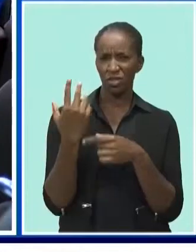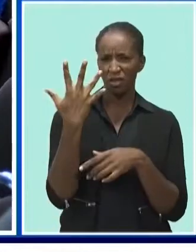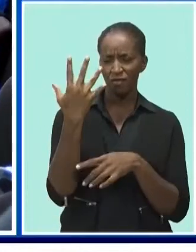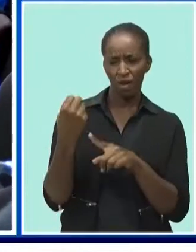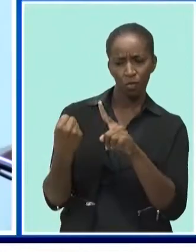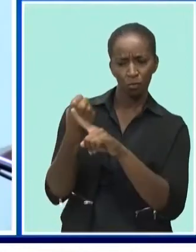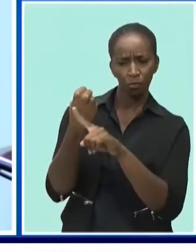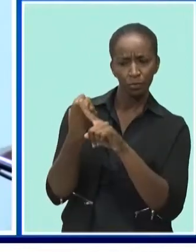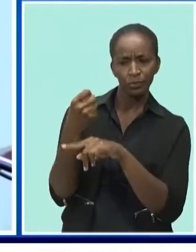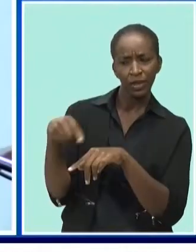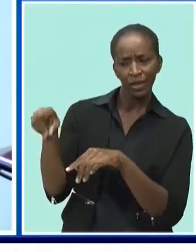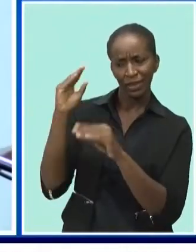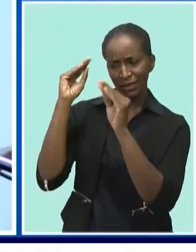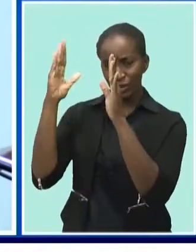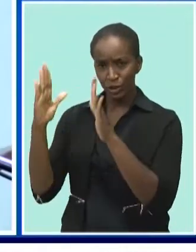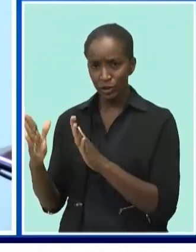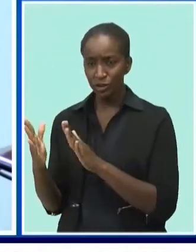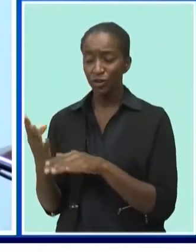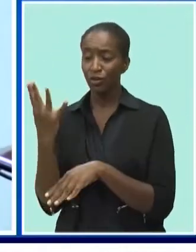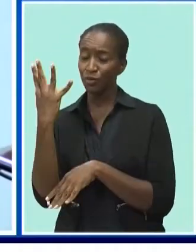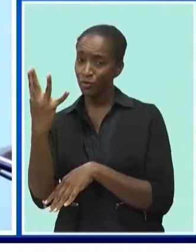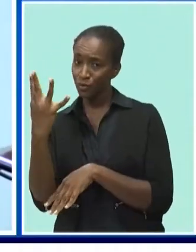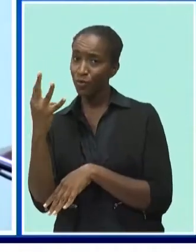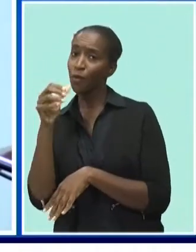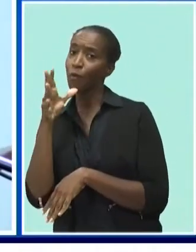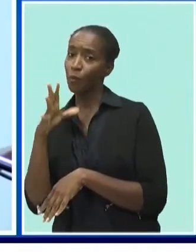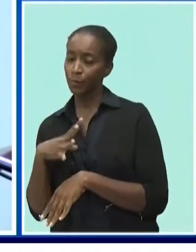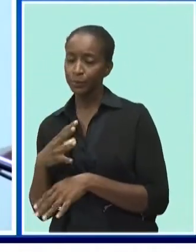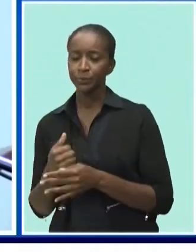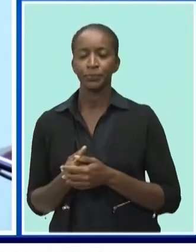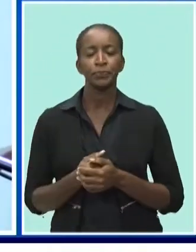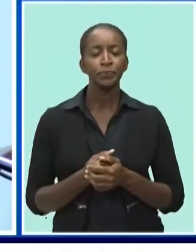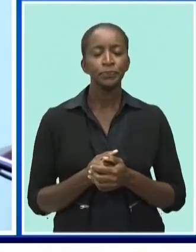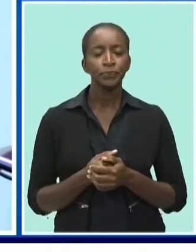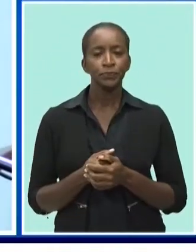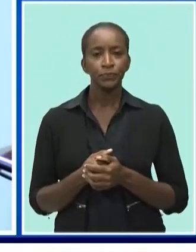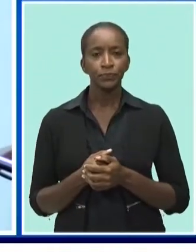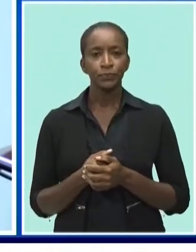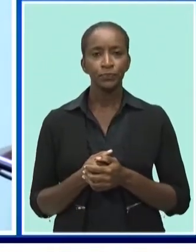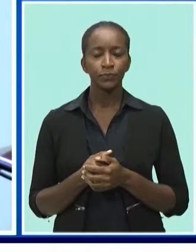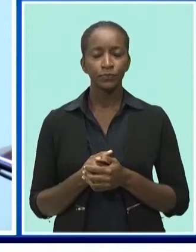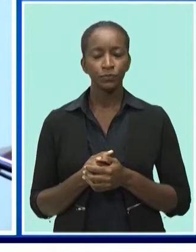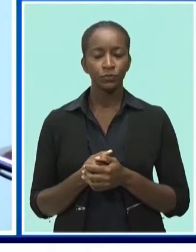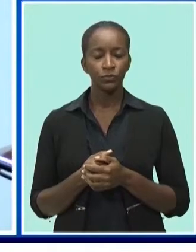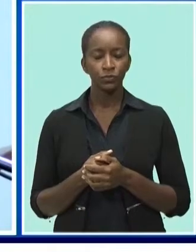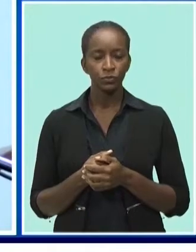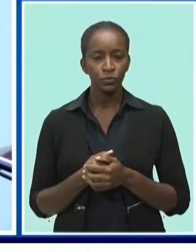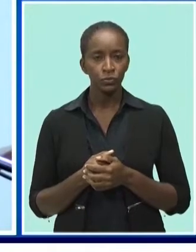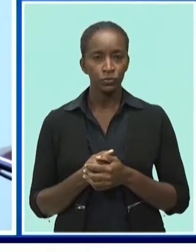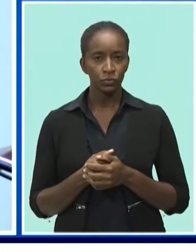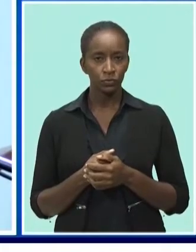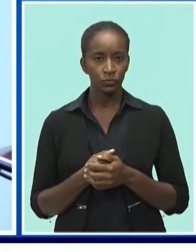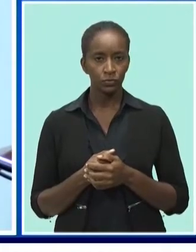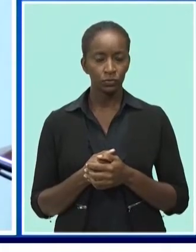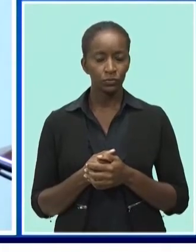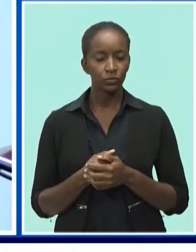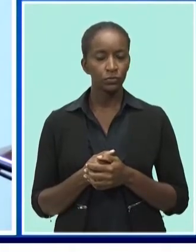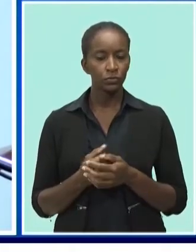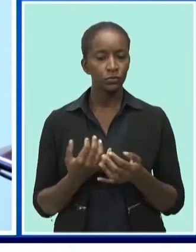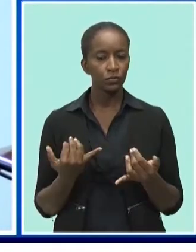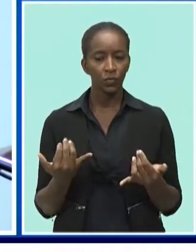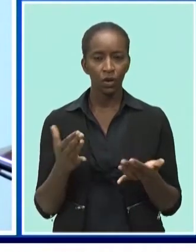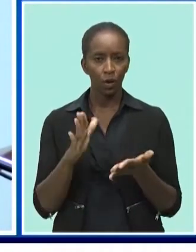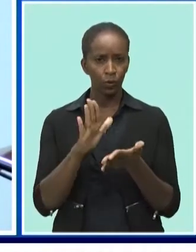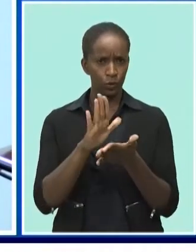made another startling revelation. So there is this points challenge now circulating in the schools. And